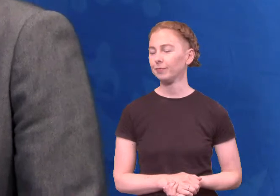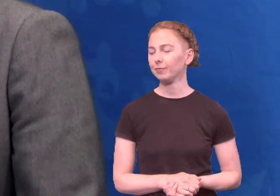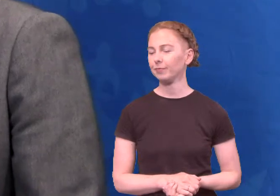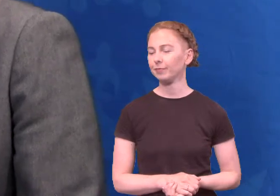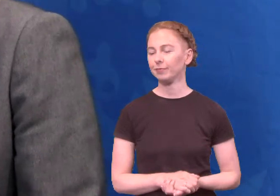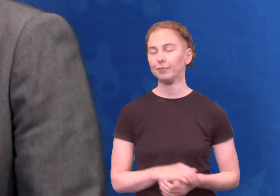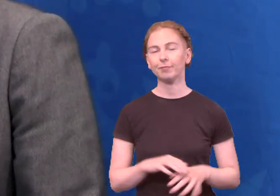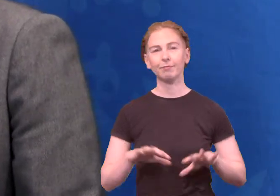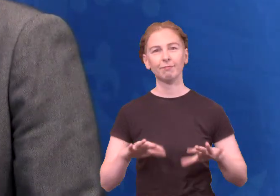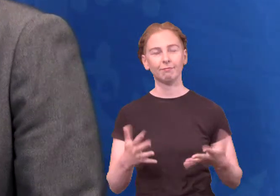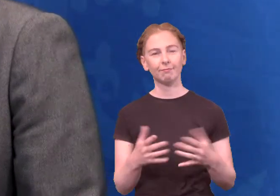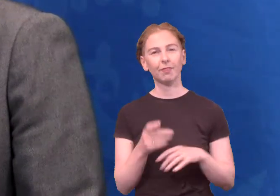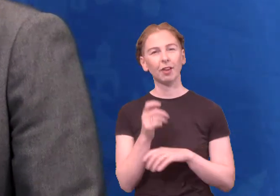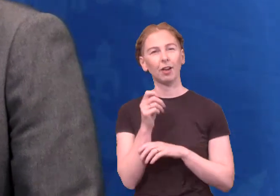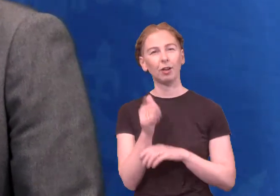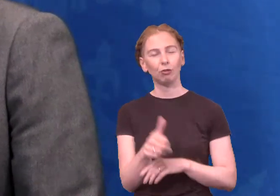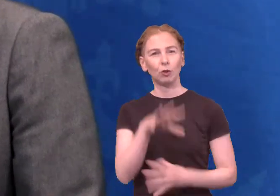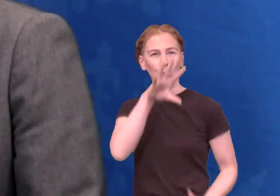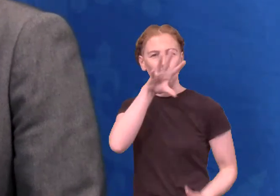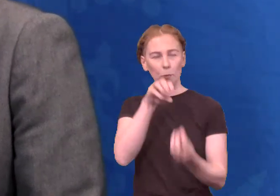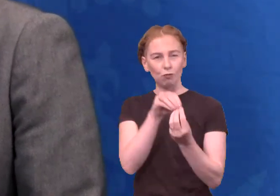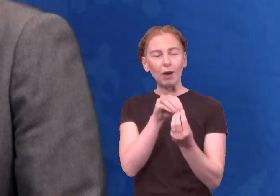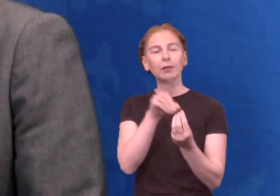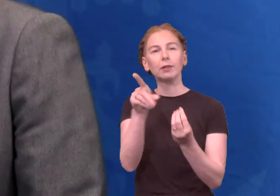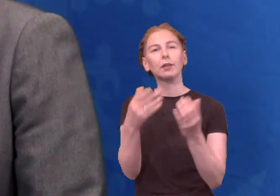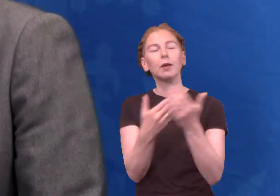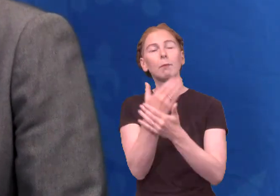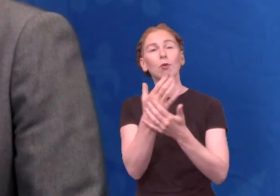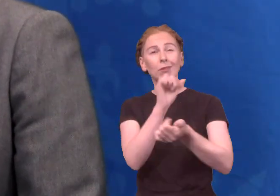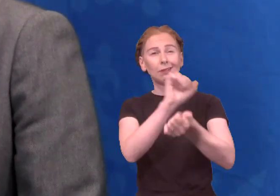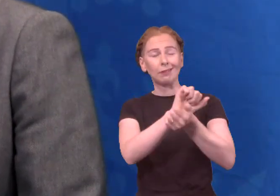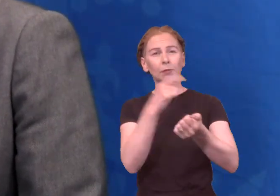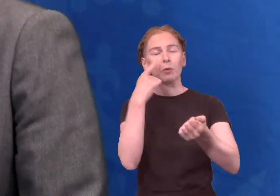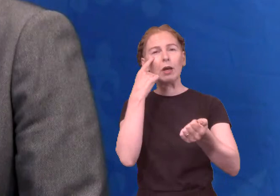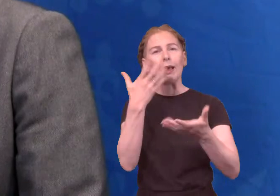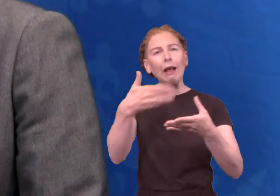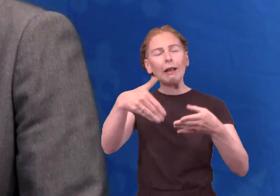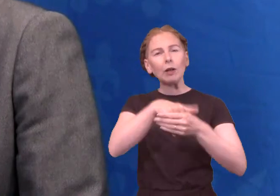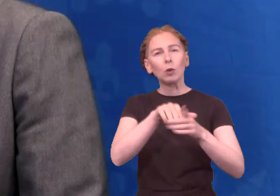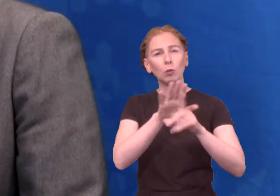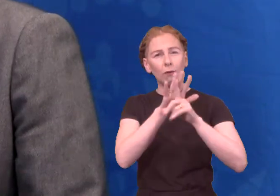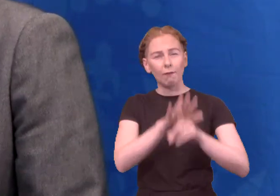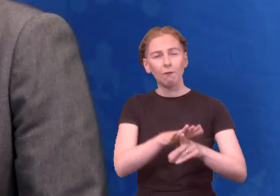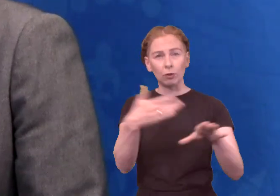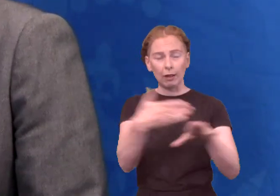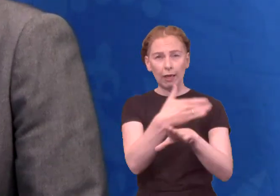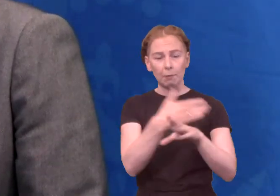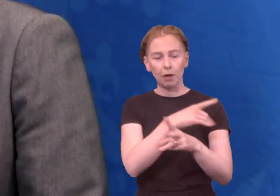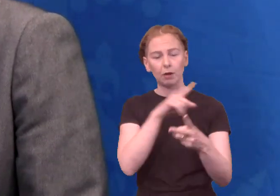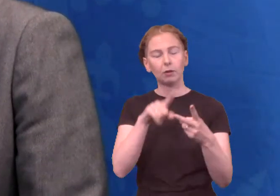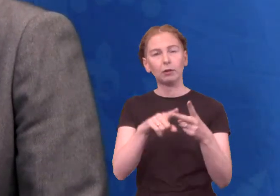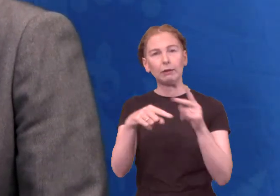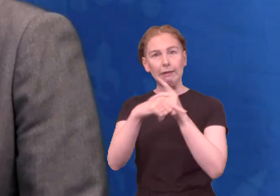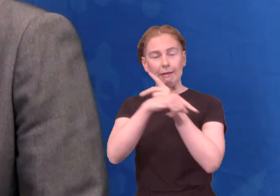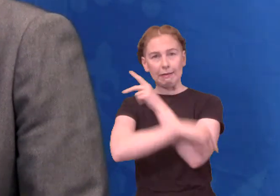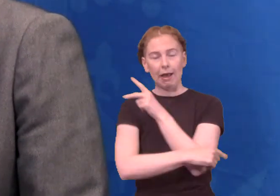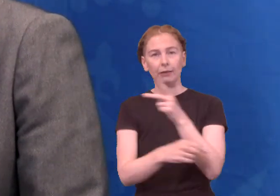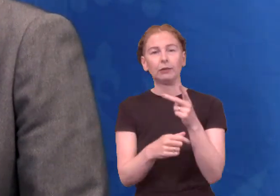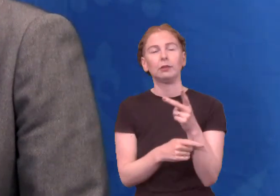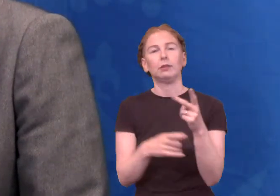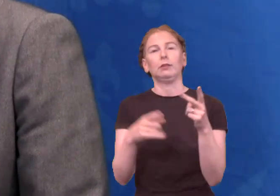So just to recap for you then, modern slavery can include forced labour, debt bondage, domestic servitude,